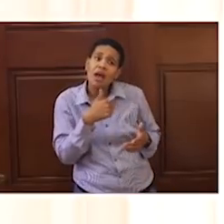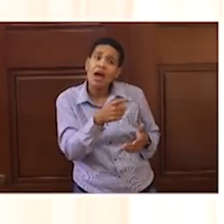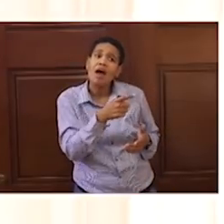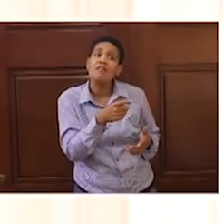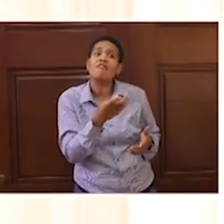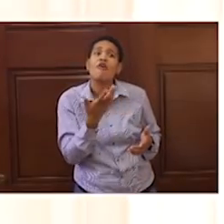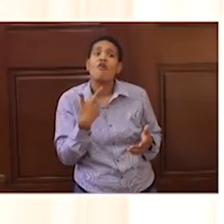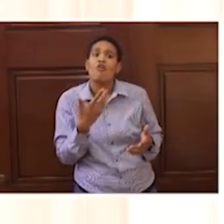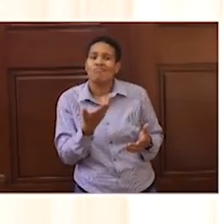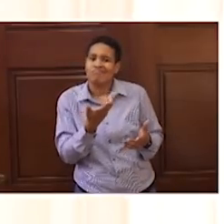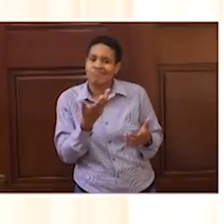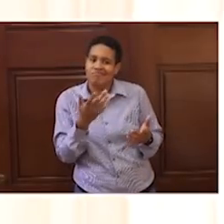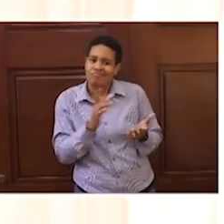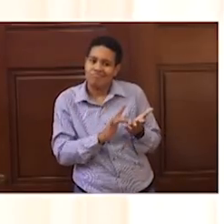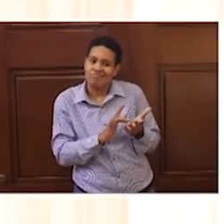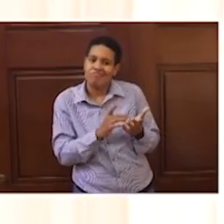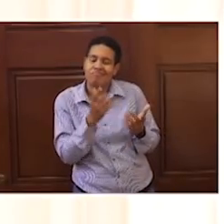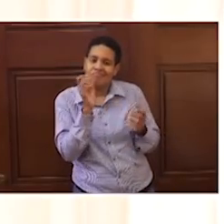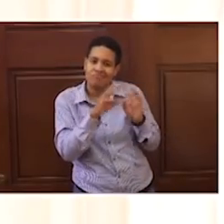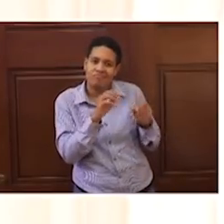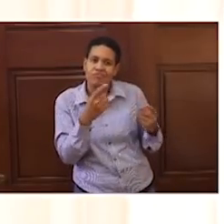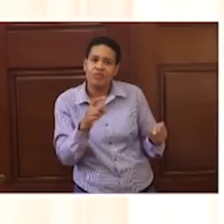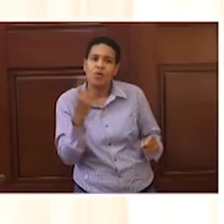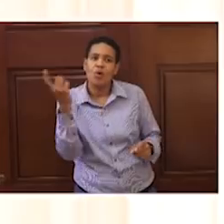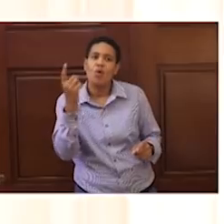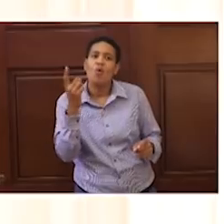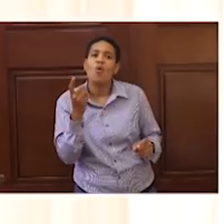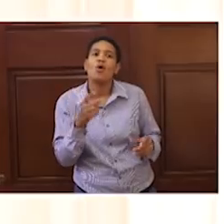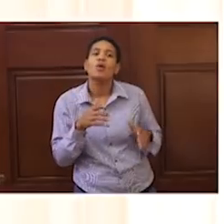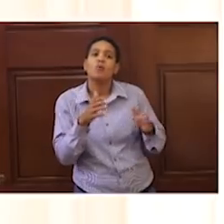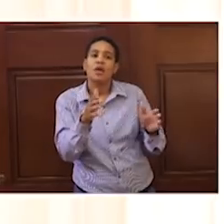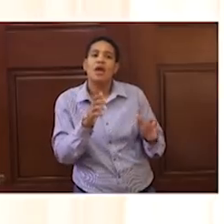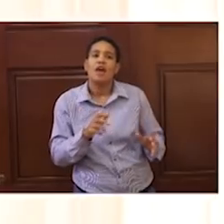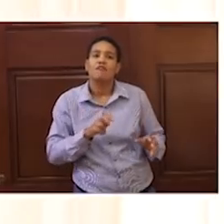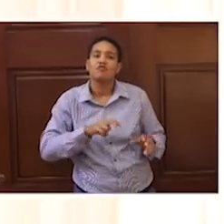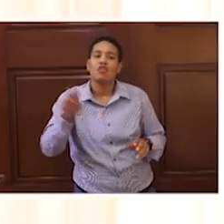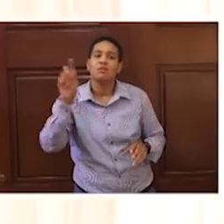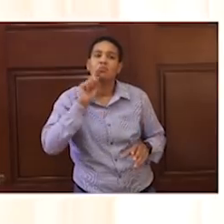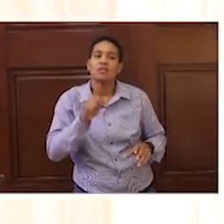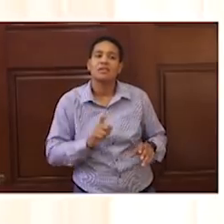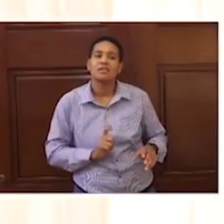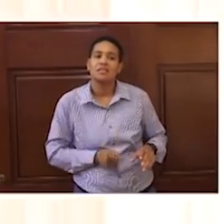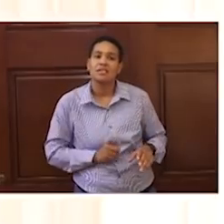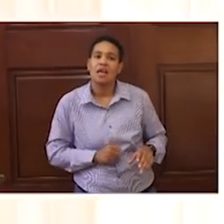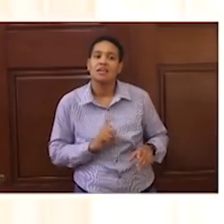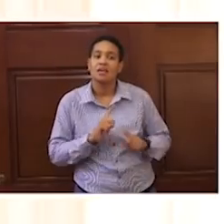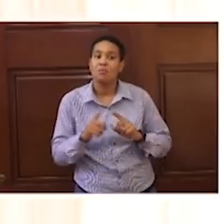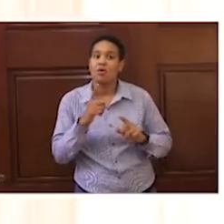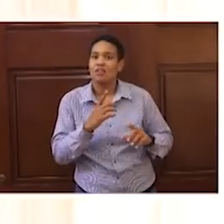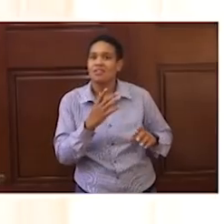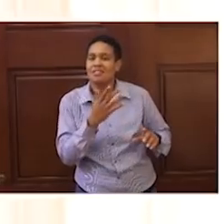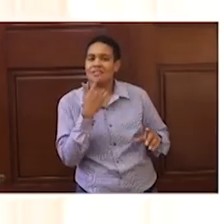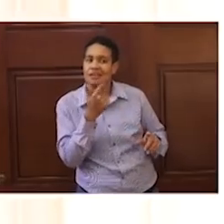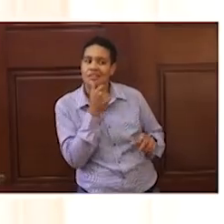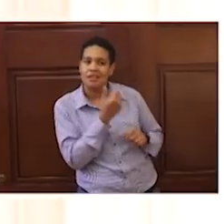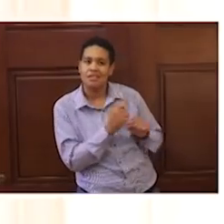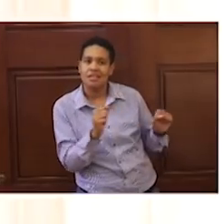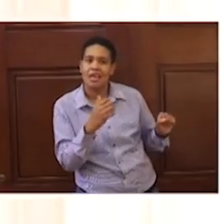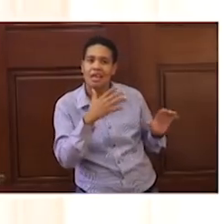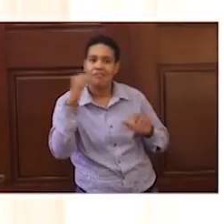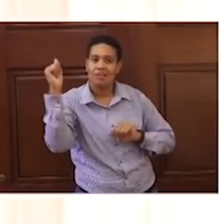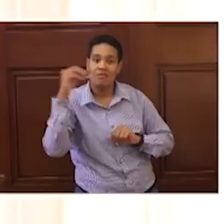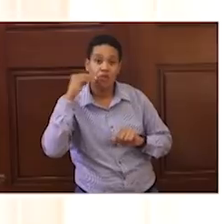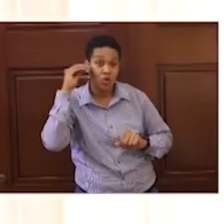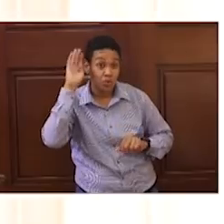dressed. Only means of transport is taxi. With a virus, she's not safe to leave the house. Is there going to be